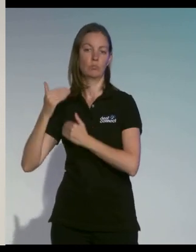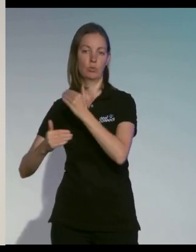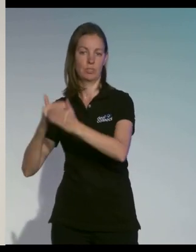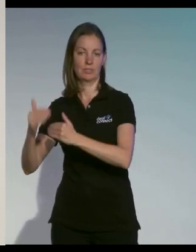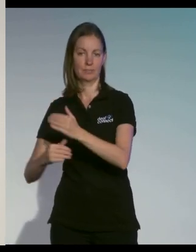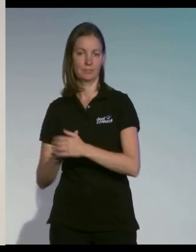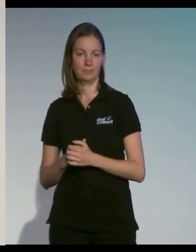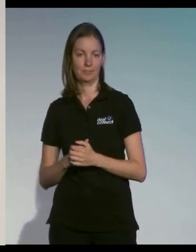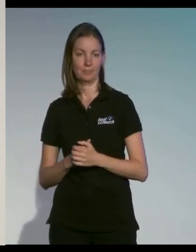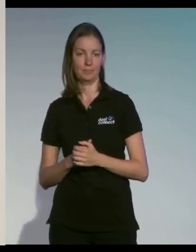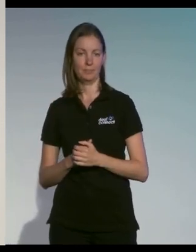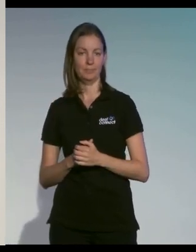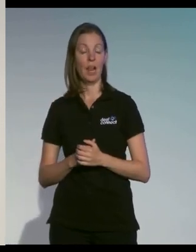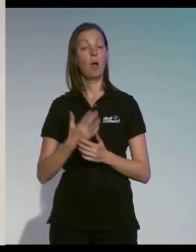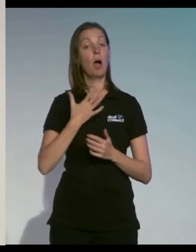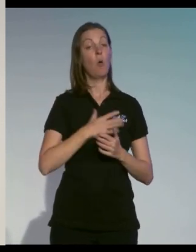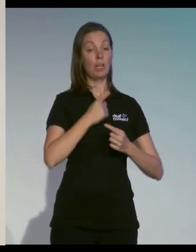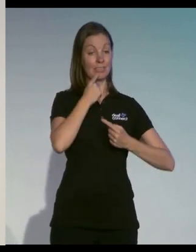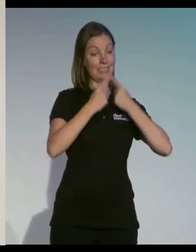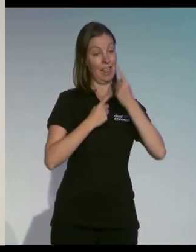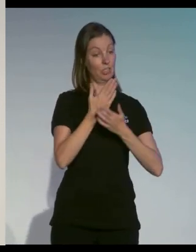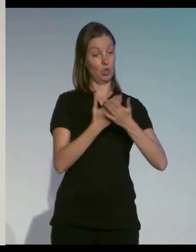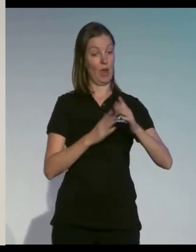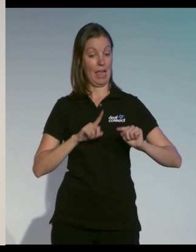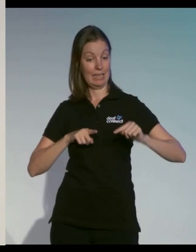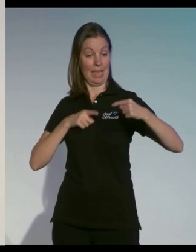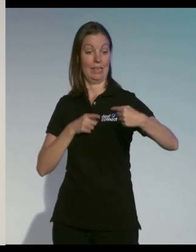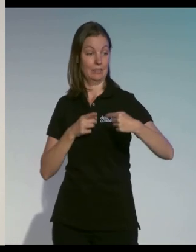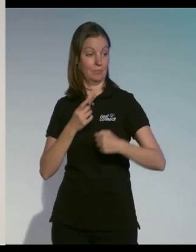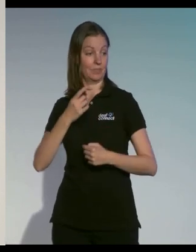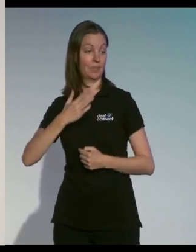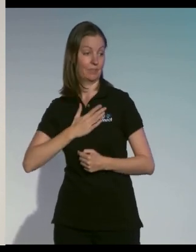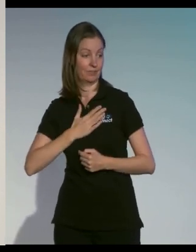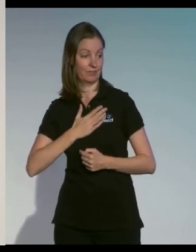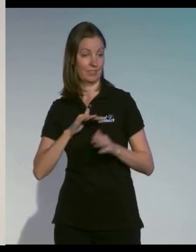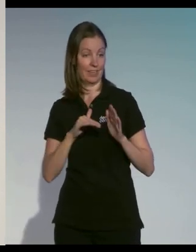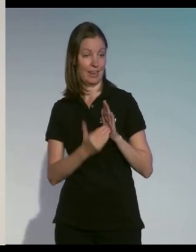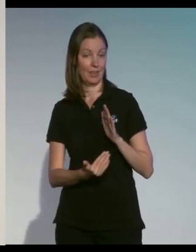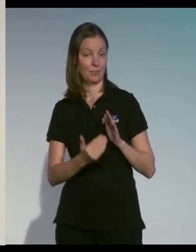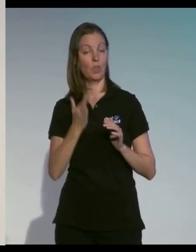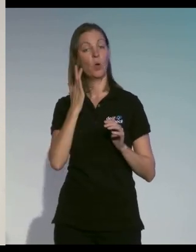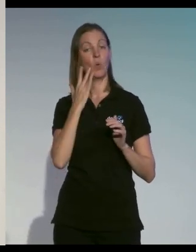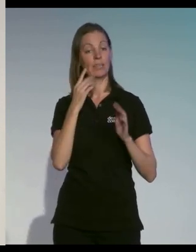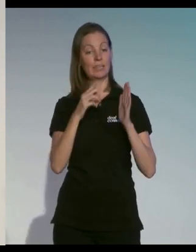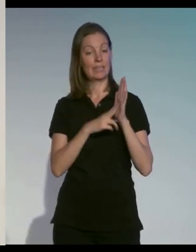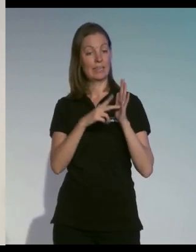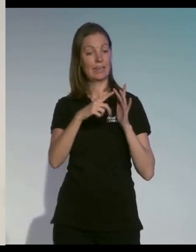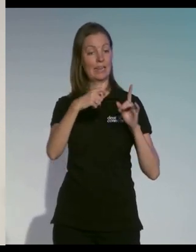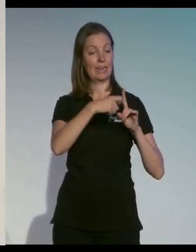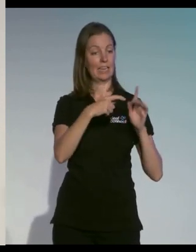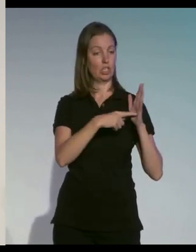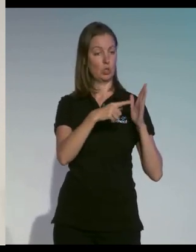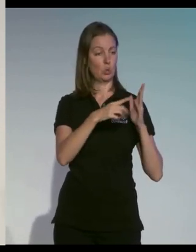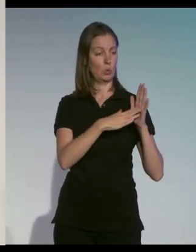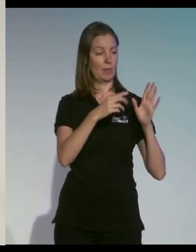to tell a story about against myself, because when Nick Toonan and Rodney Croom,